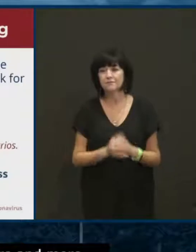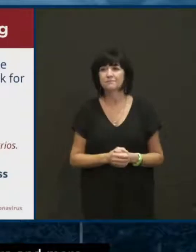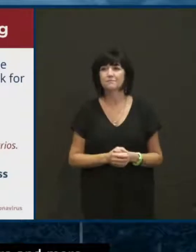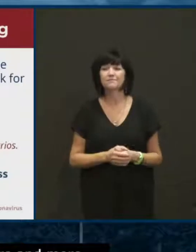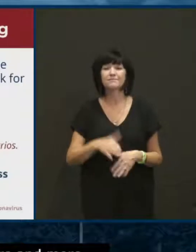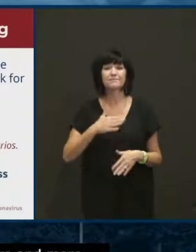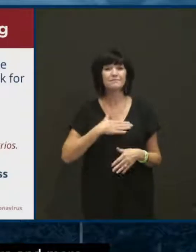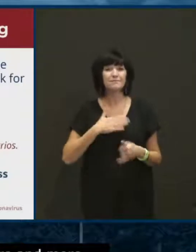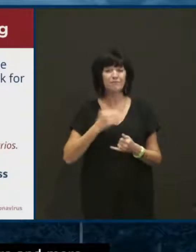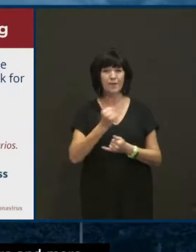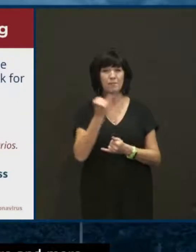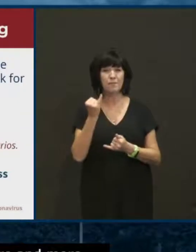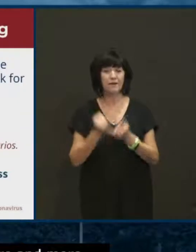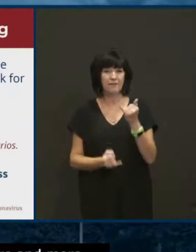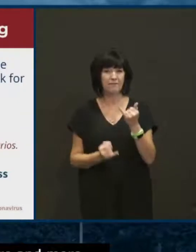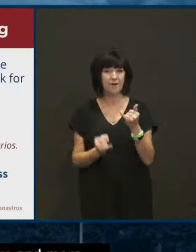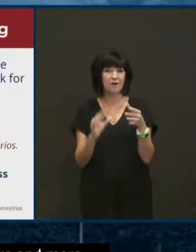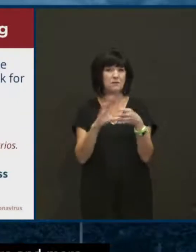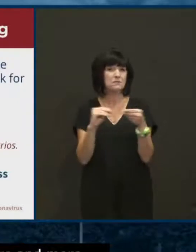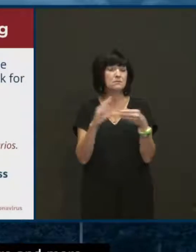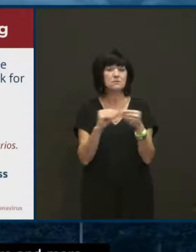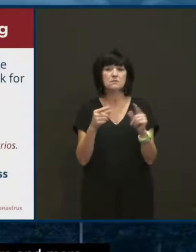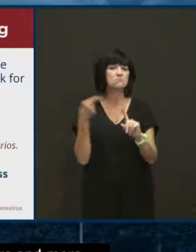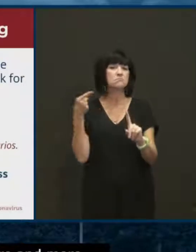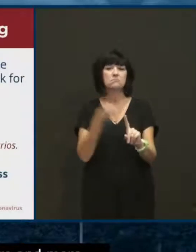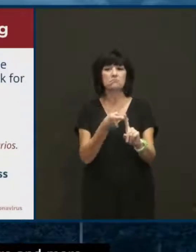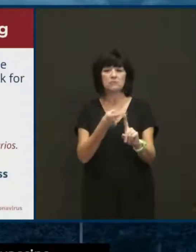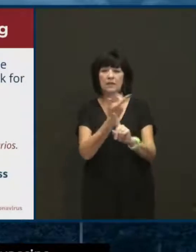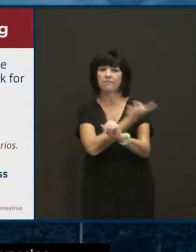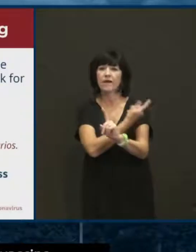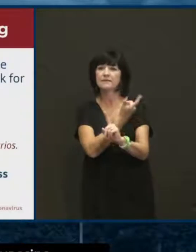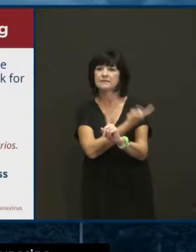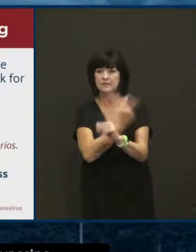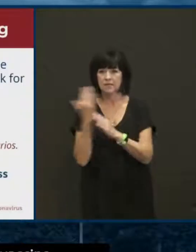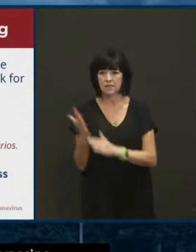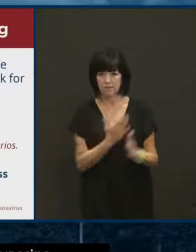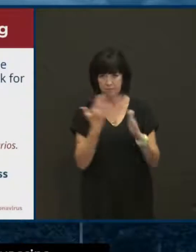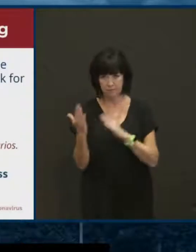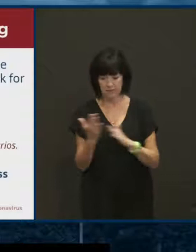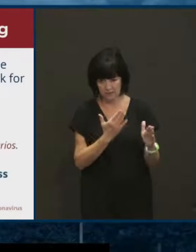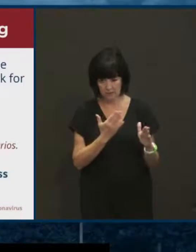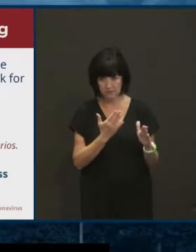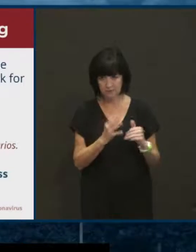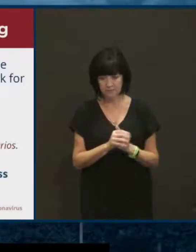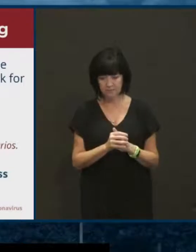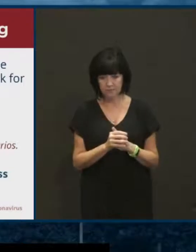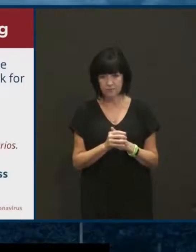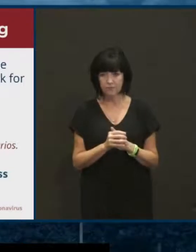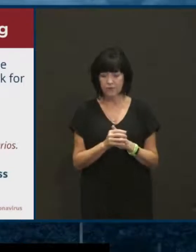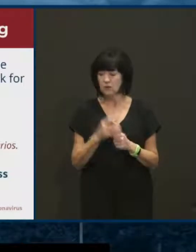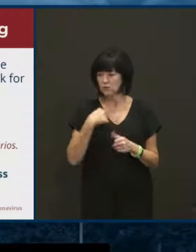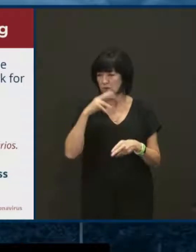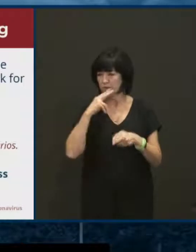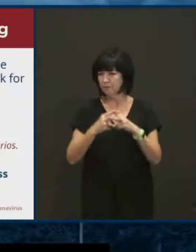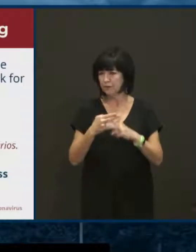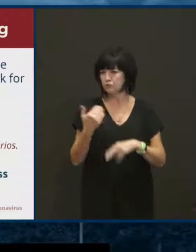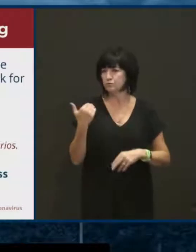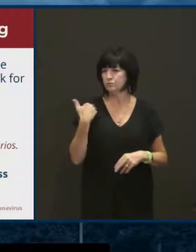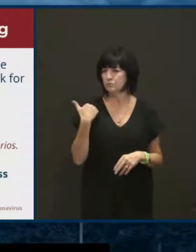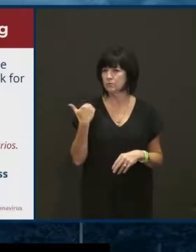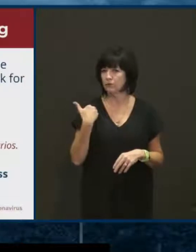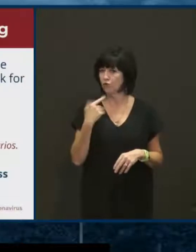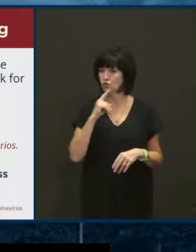an update on our vaccine planning. We have been working, as I've mentioned before, for